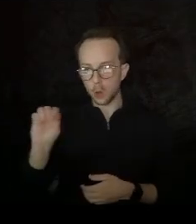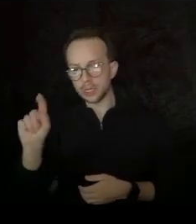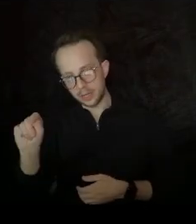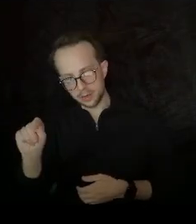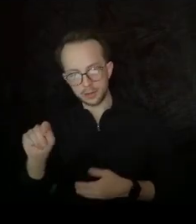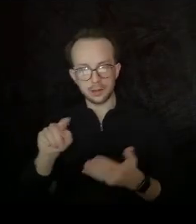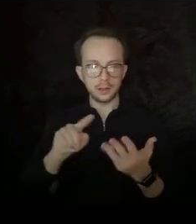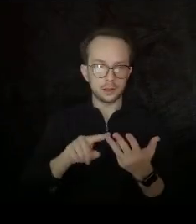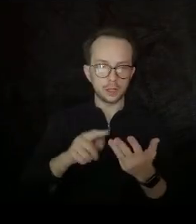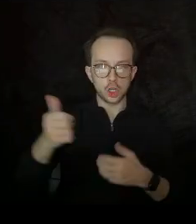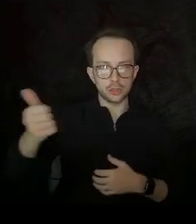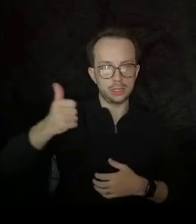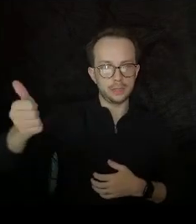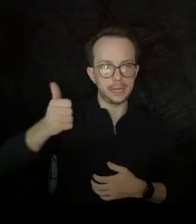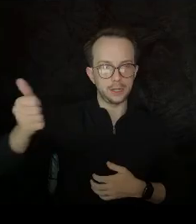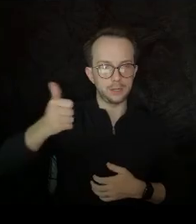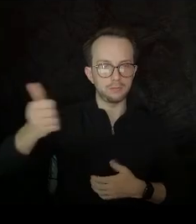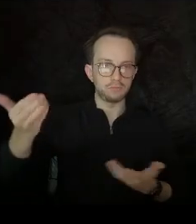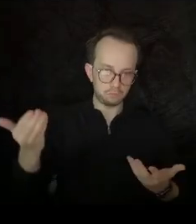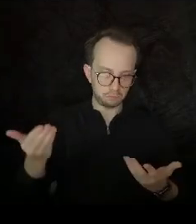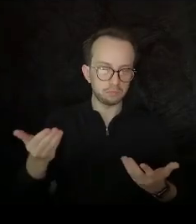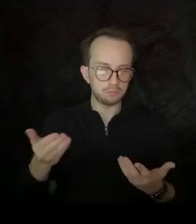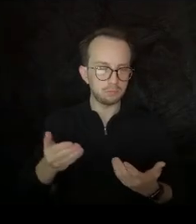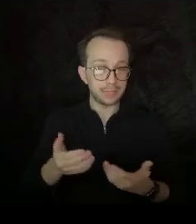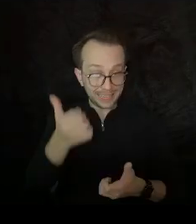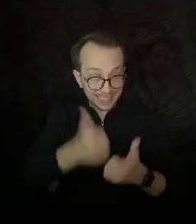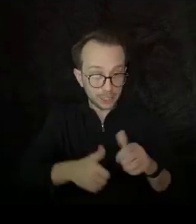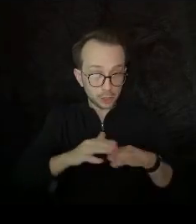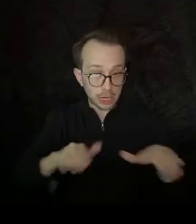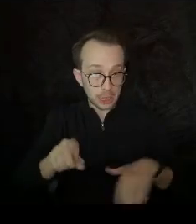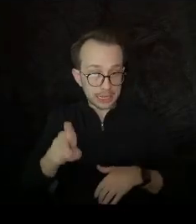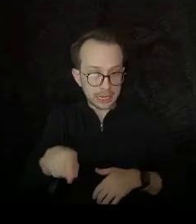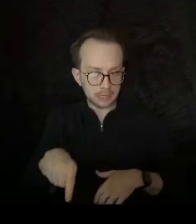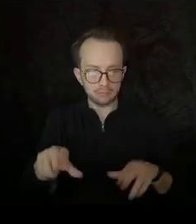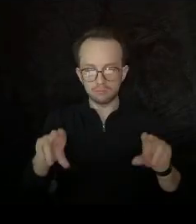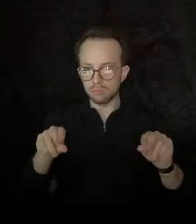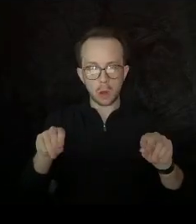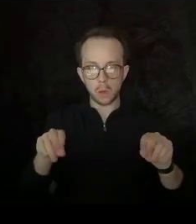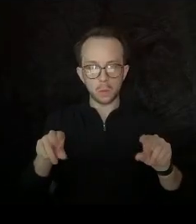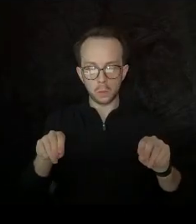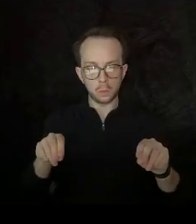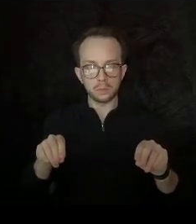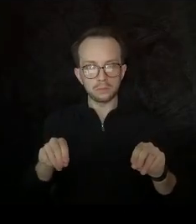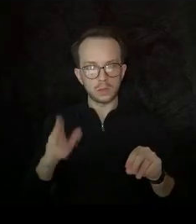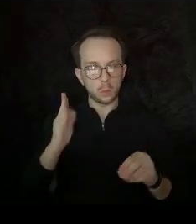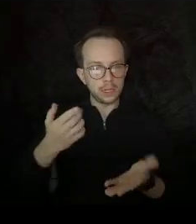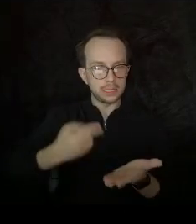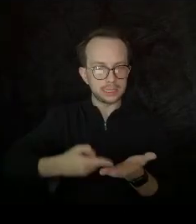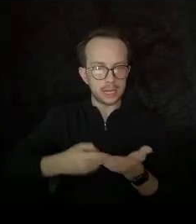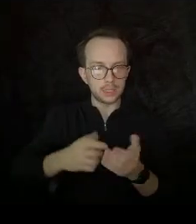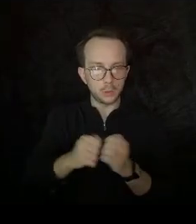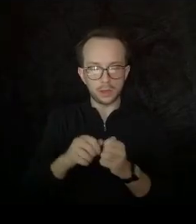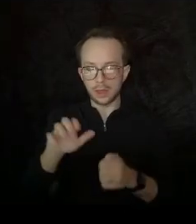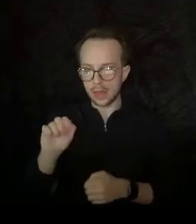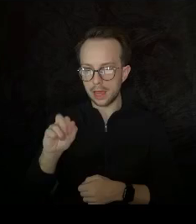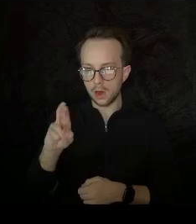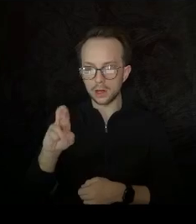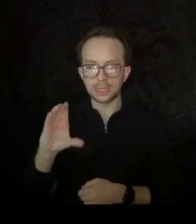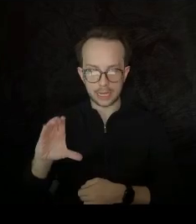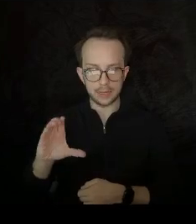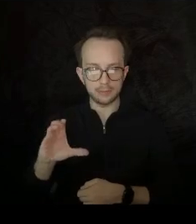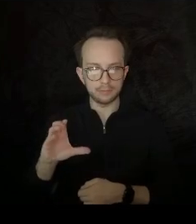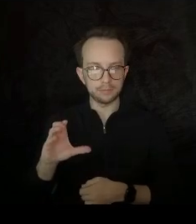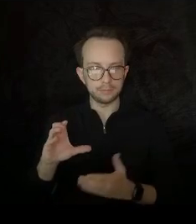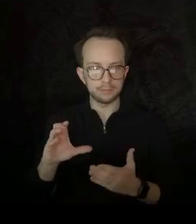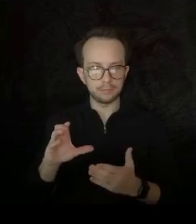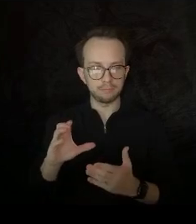transportation. Not every child needs related services. This will be discussed by the ARC and will be put into